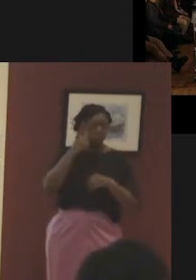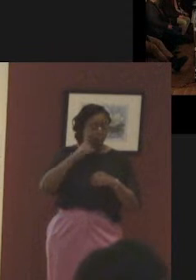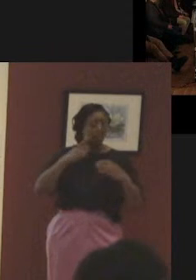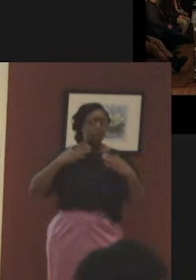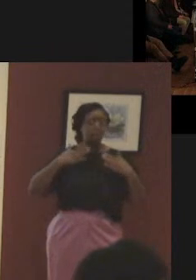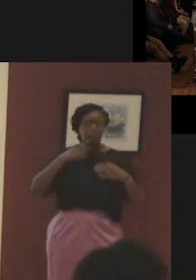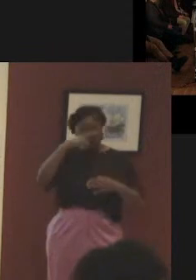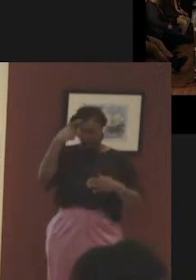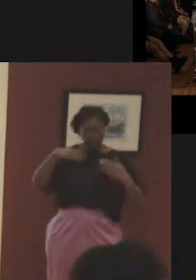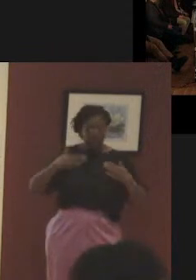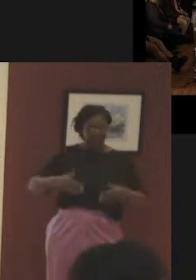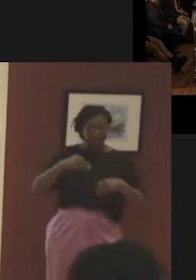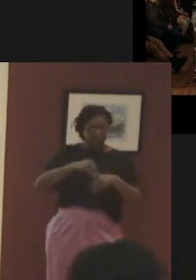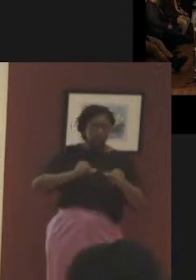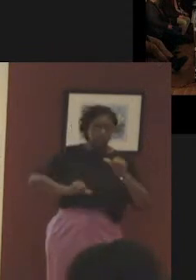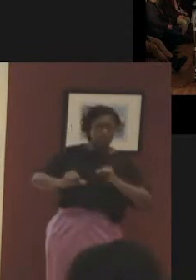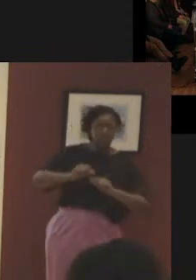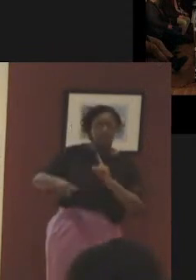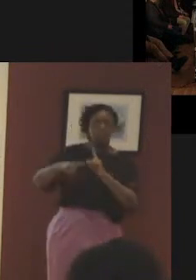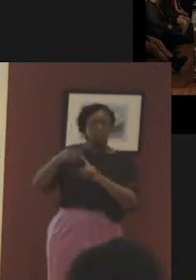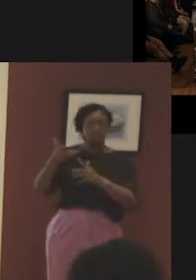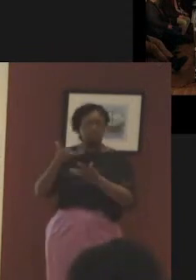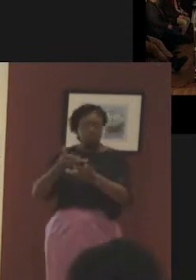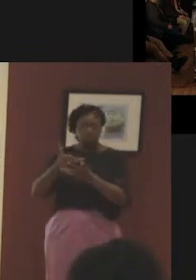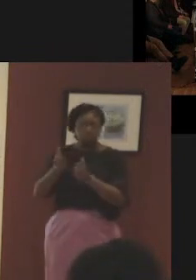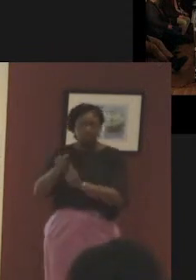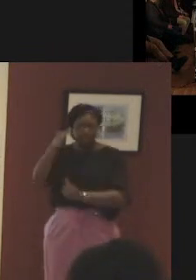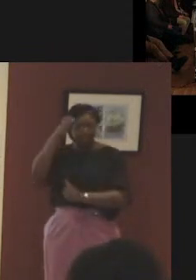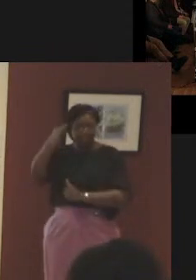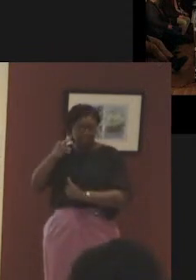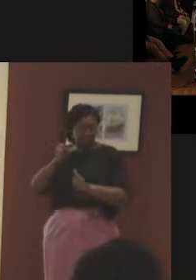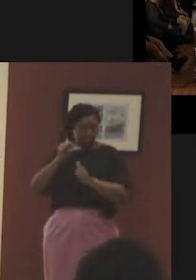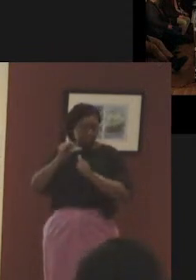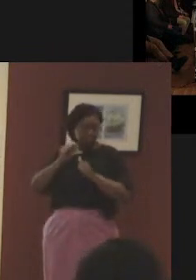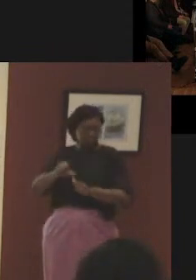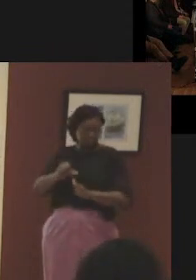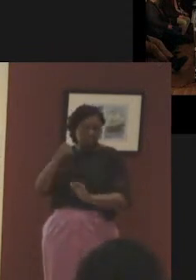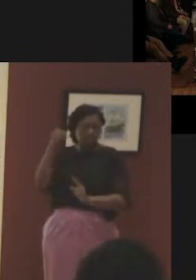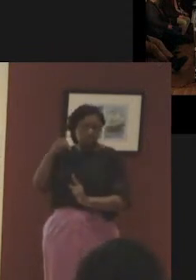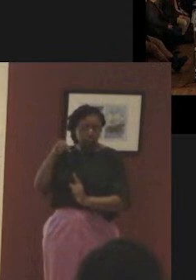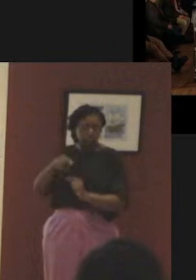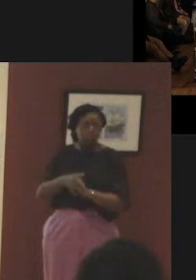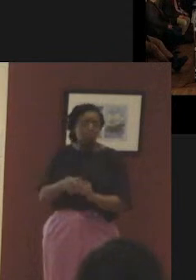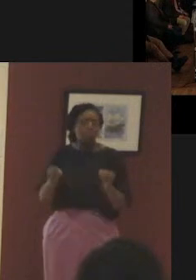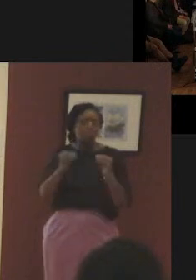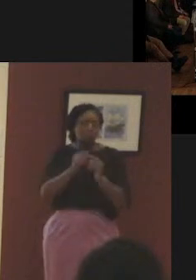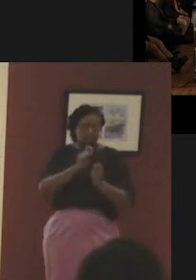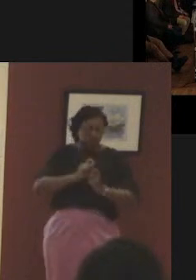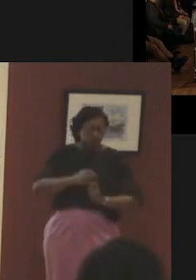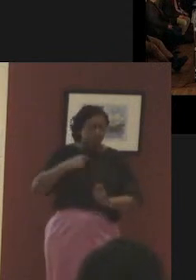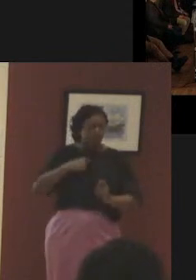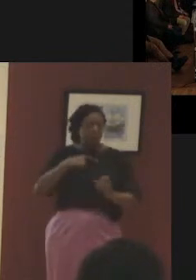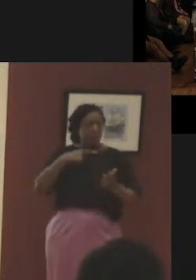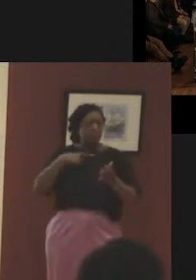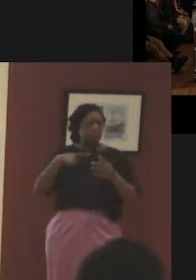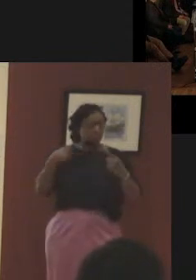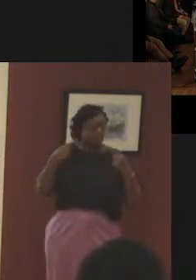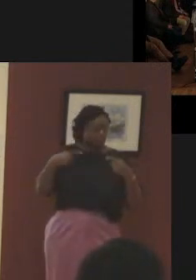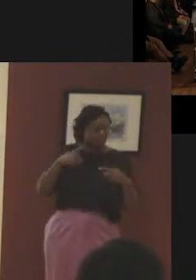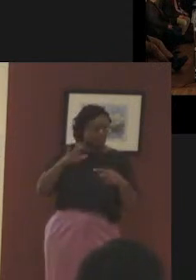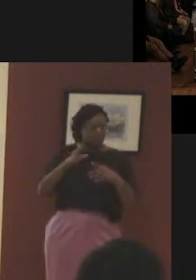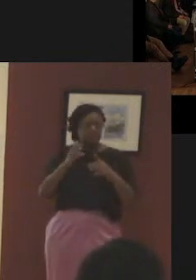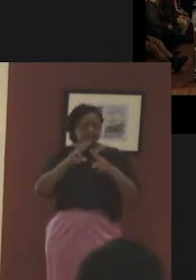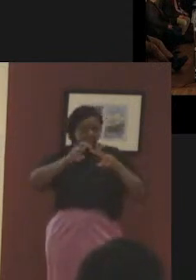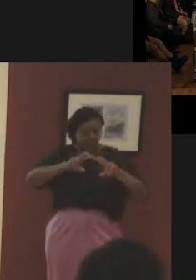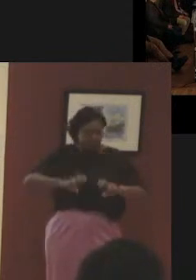in performance and their engagement with the concept of endurance. More specifically, I argue that Pinder's explorations